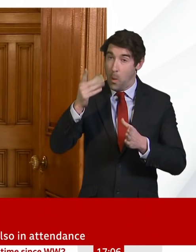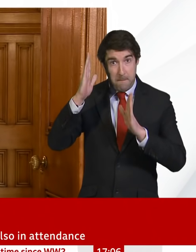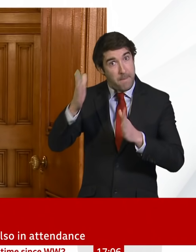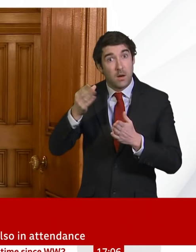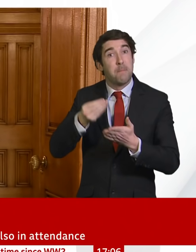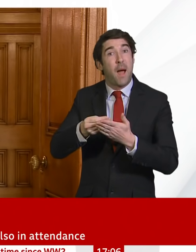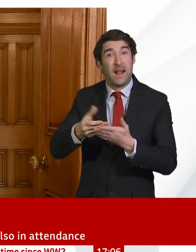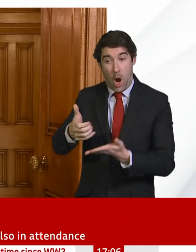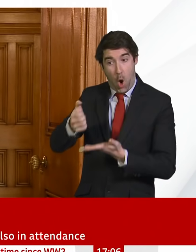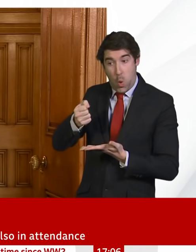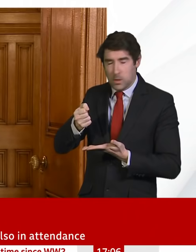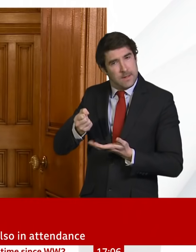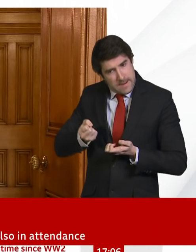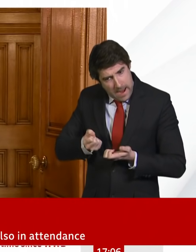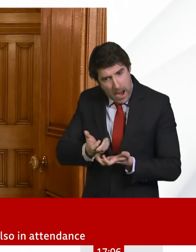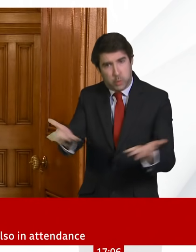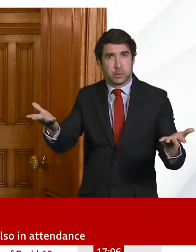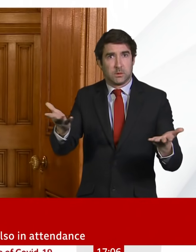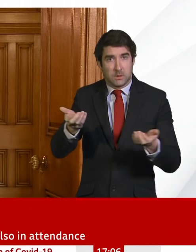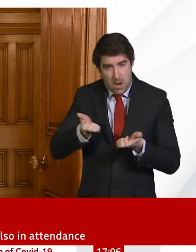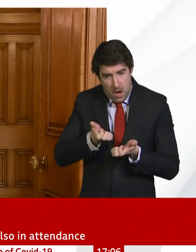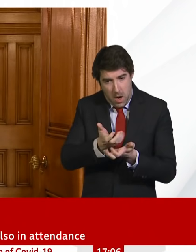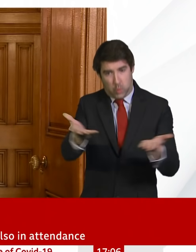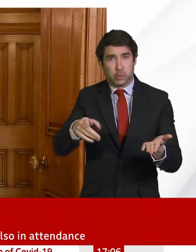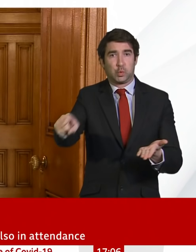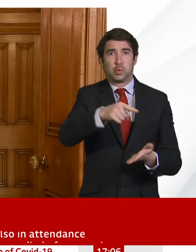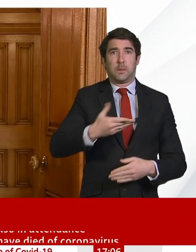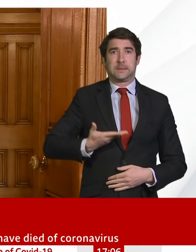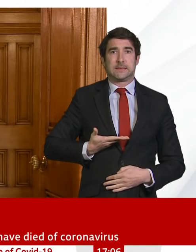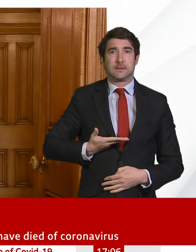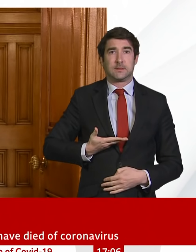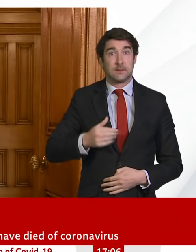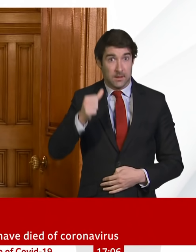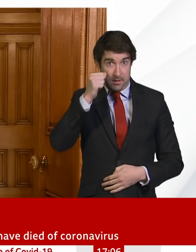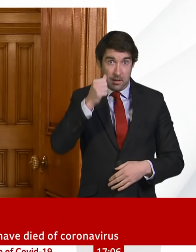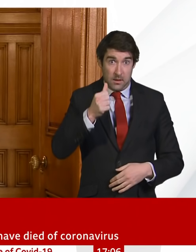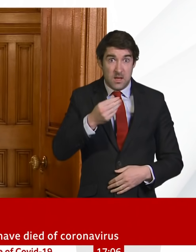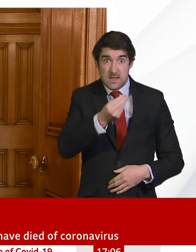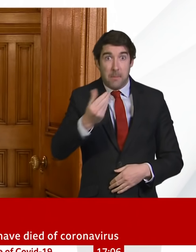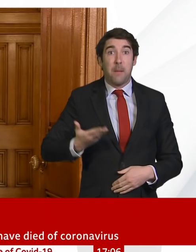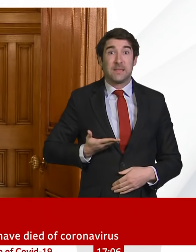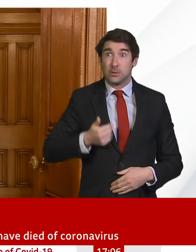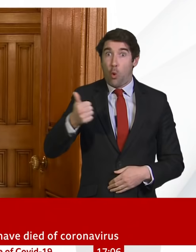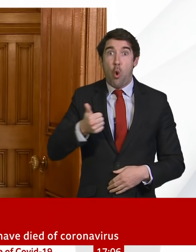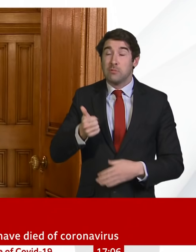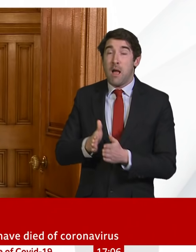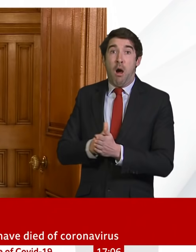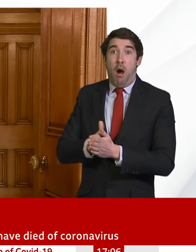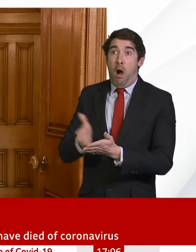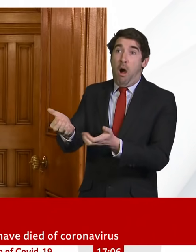businesses as quickly as possible. And I know that businesses across England have already started to receive these